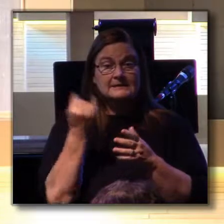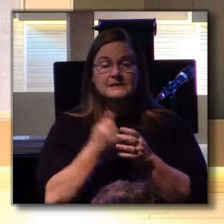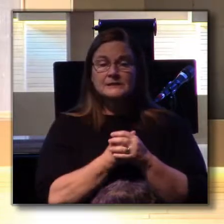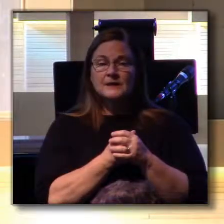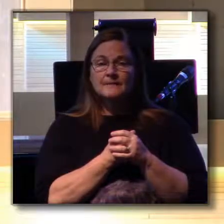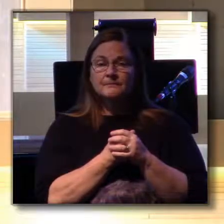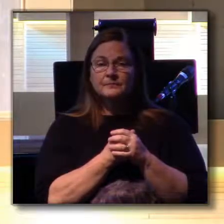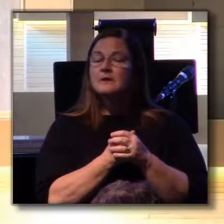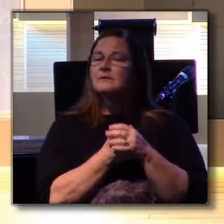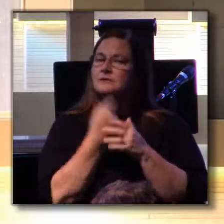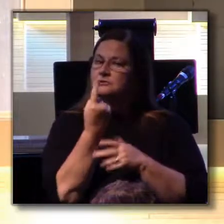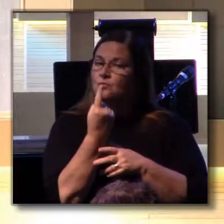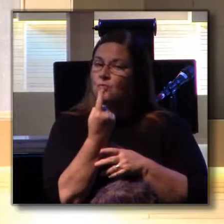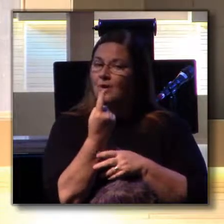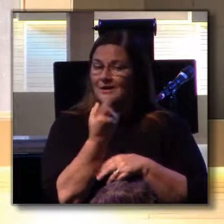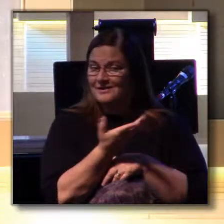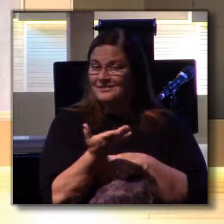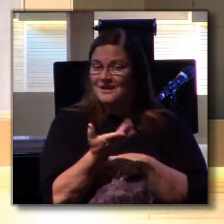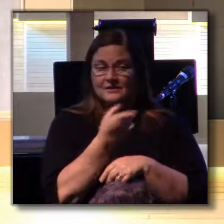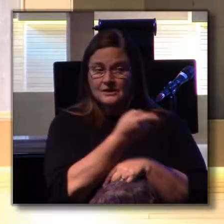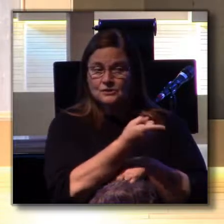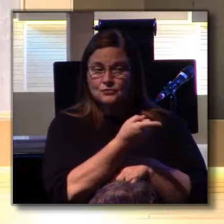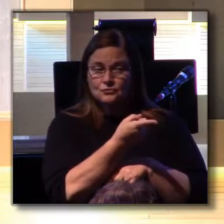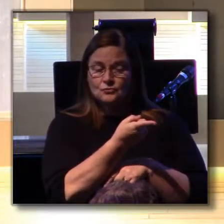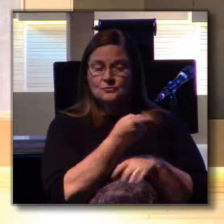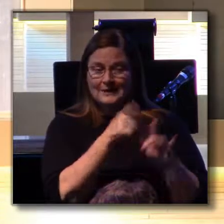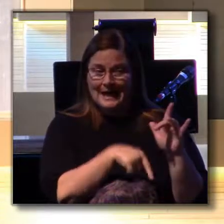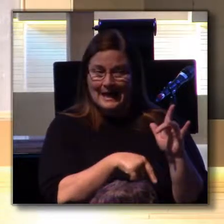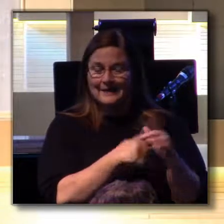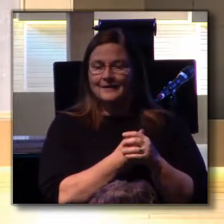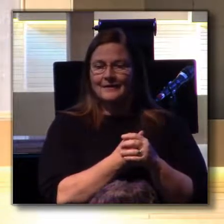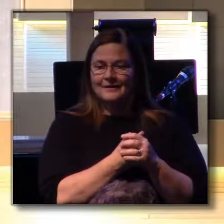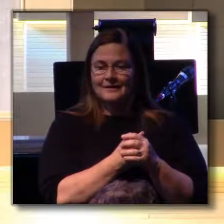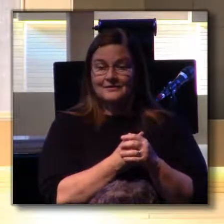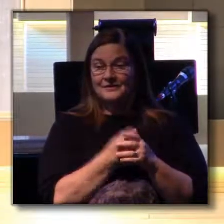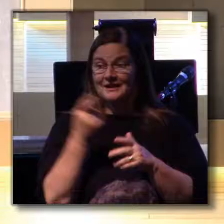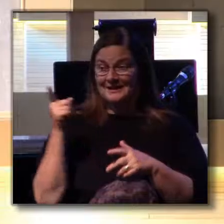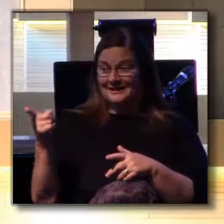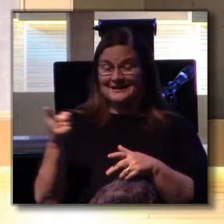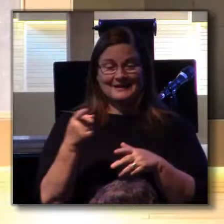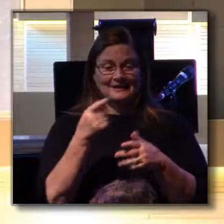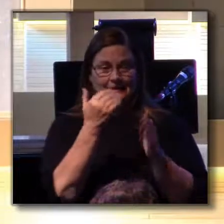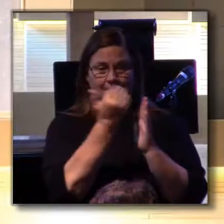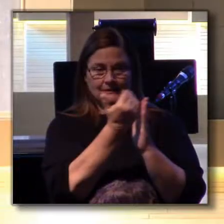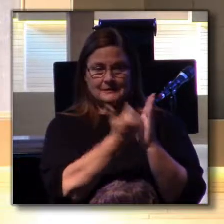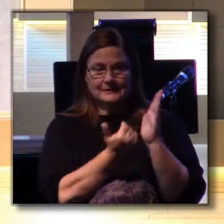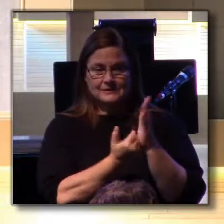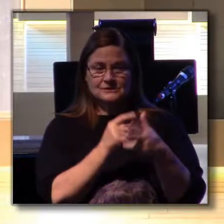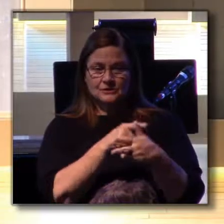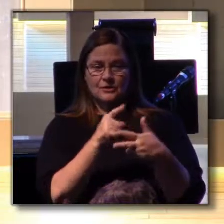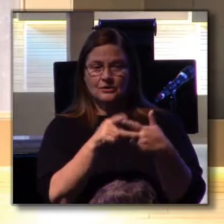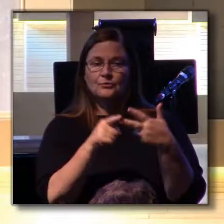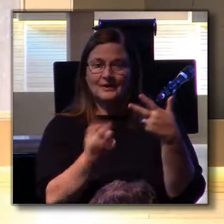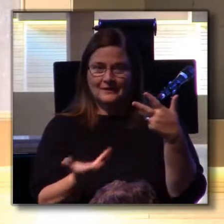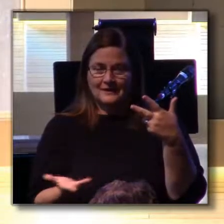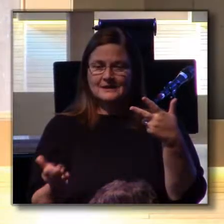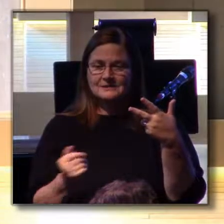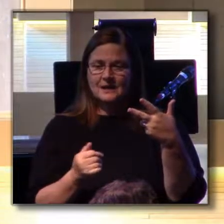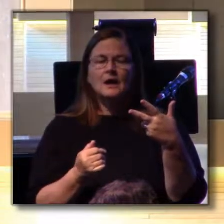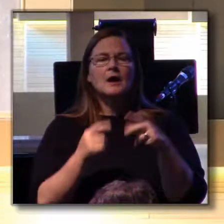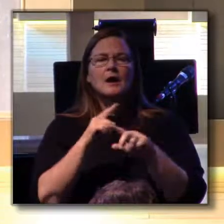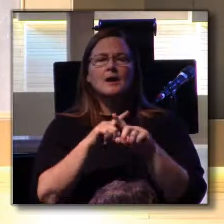there's one thing you lack. And then he goes on and he lists several things, right? But what is the one thing that he